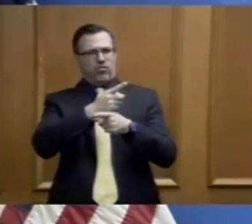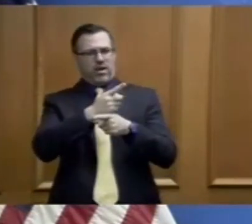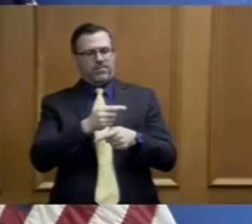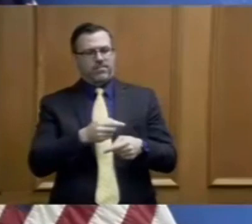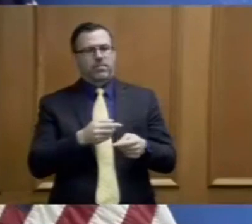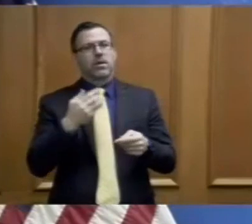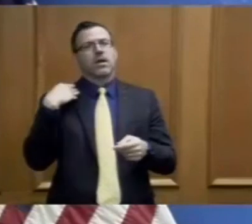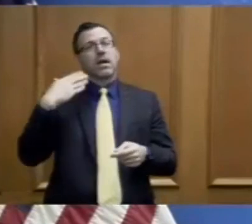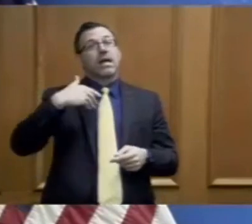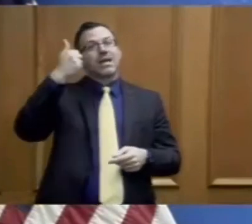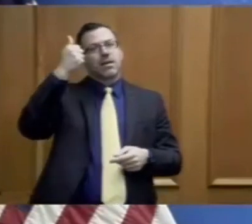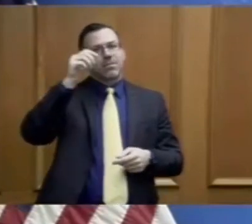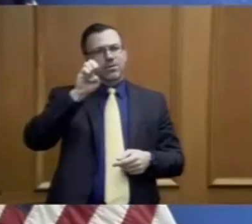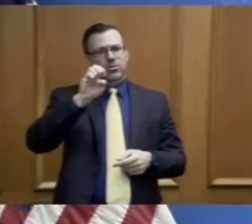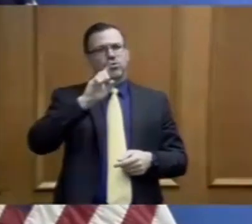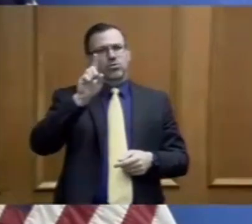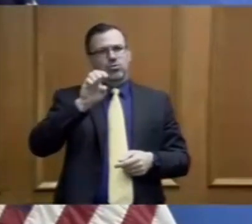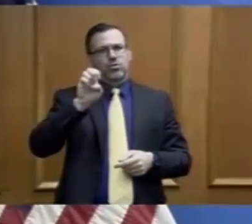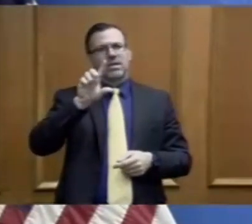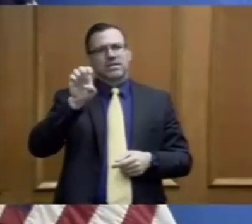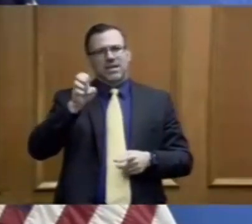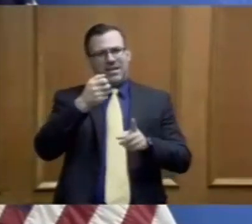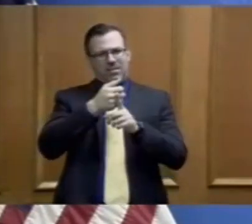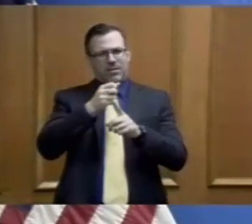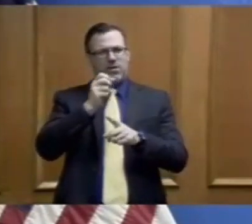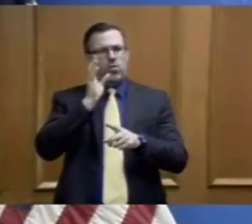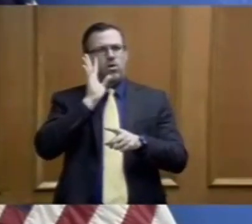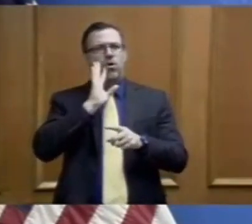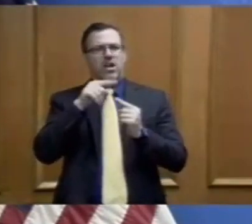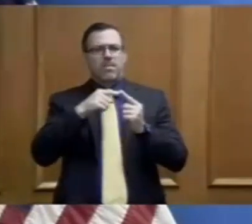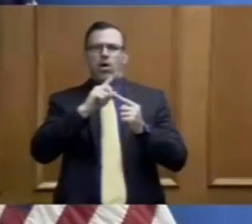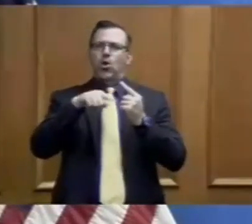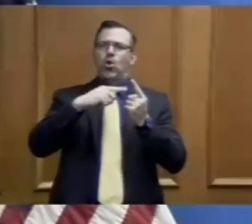Commissioner Ezell speak to your tourism question.